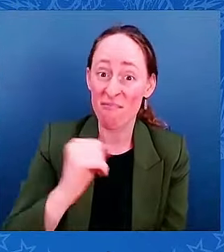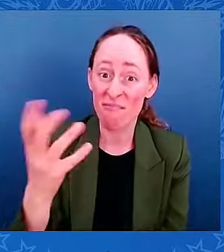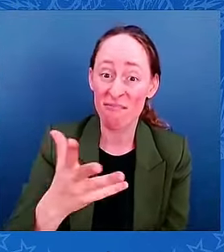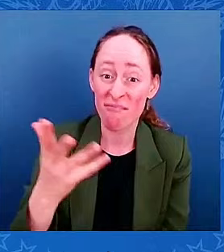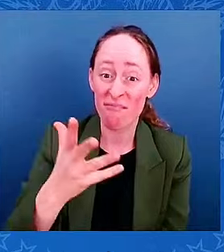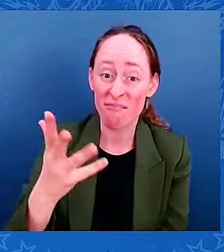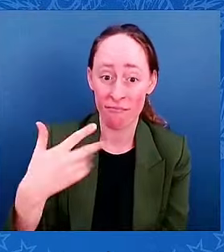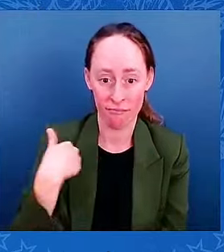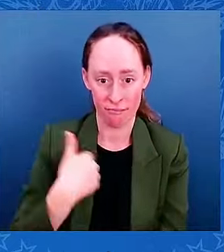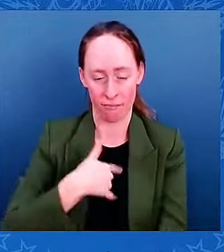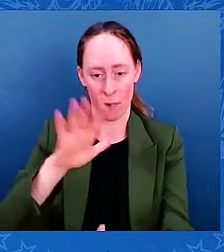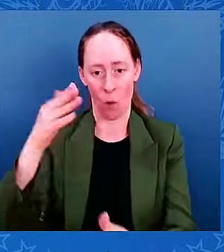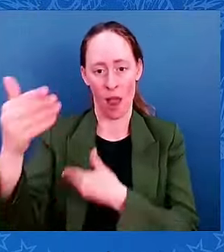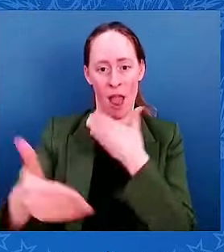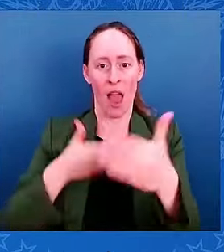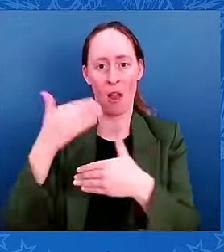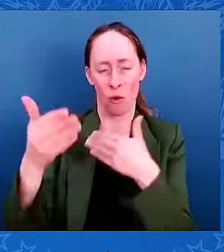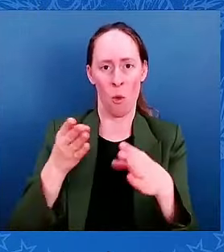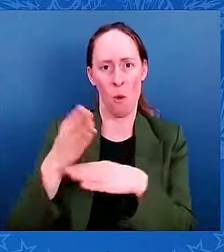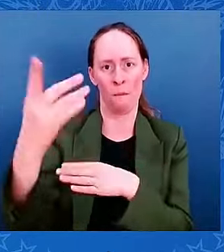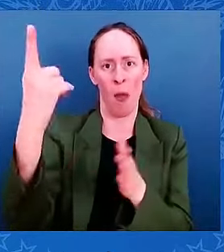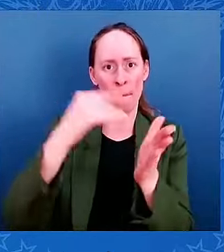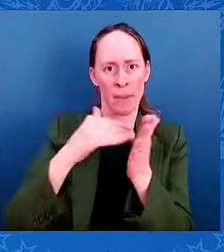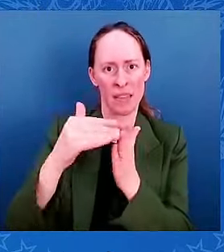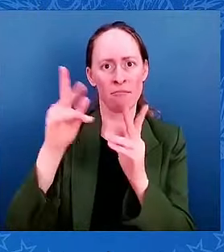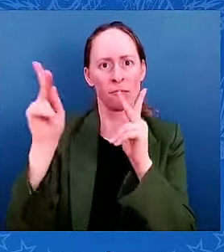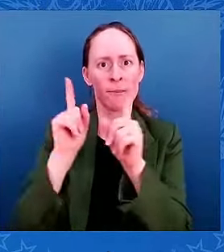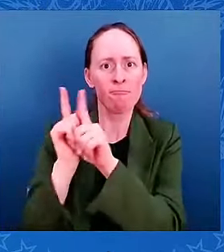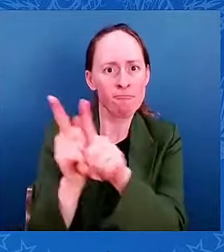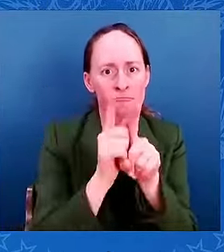office. 1 million, just since we came to office.